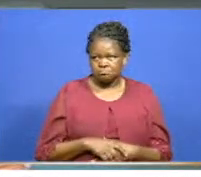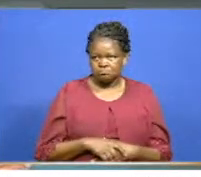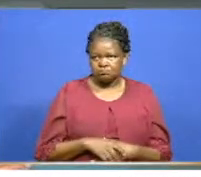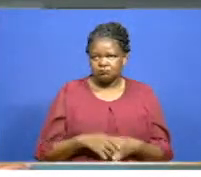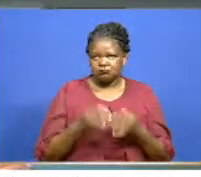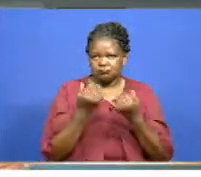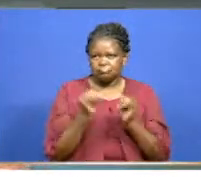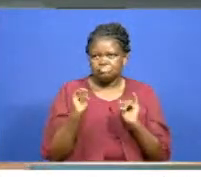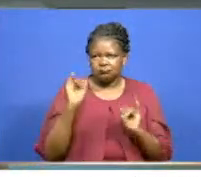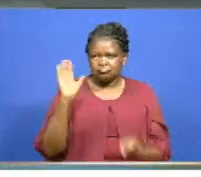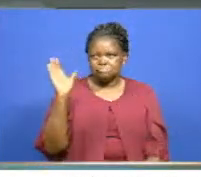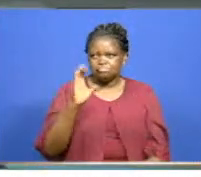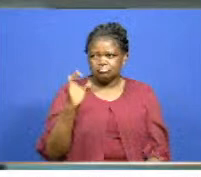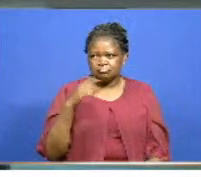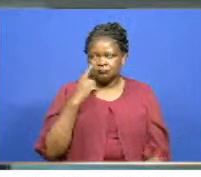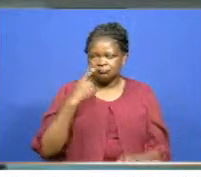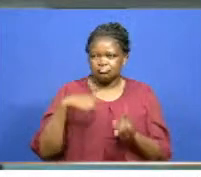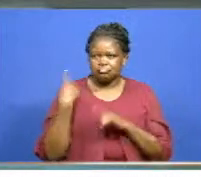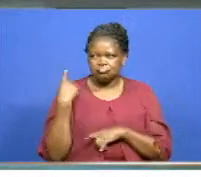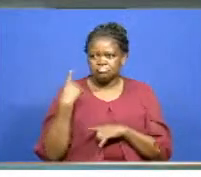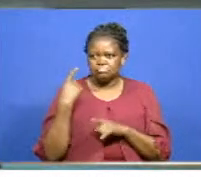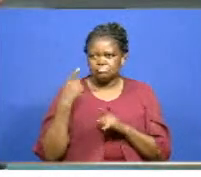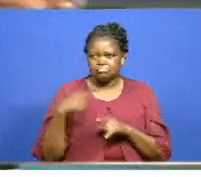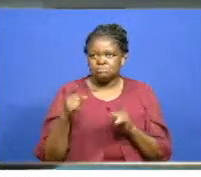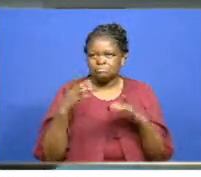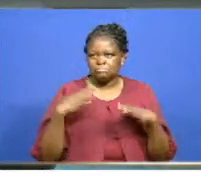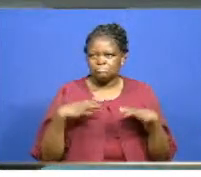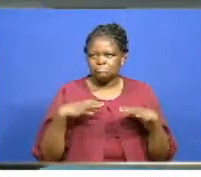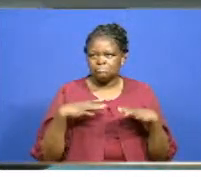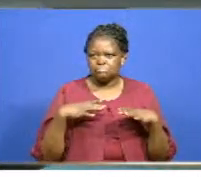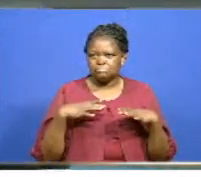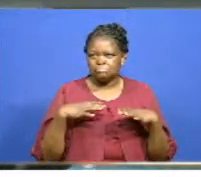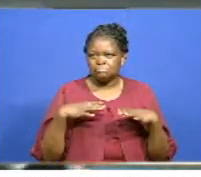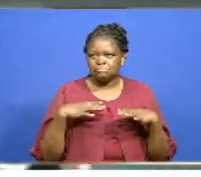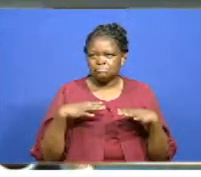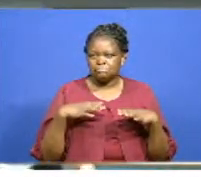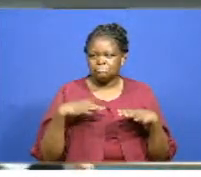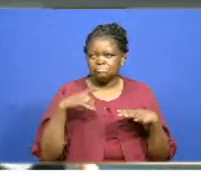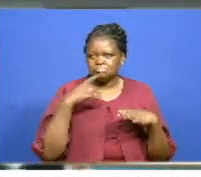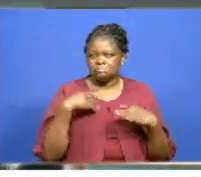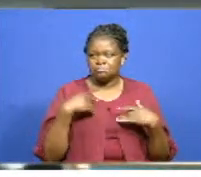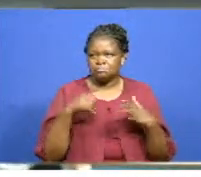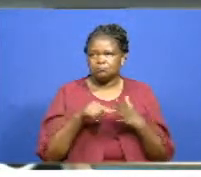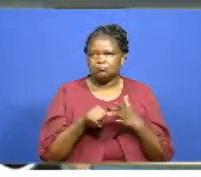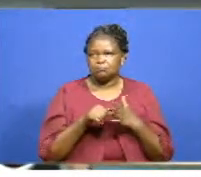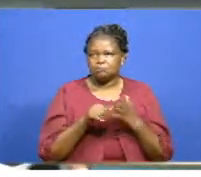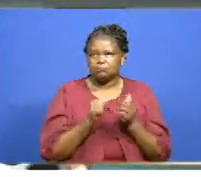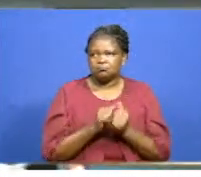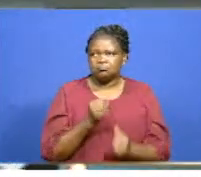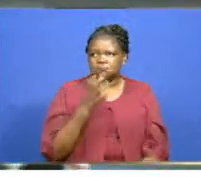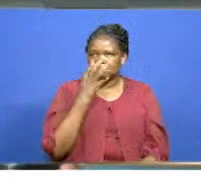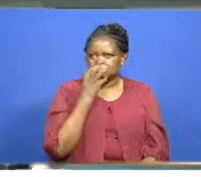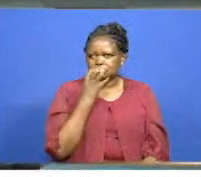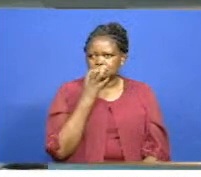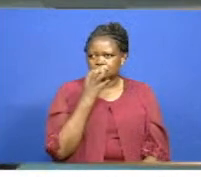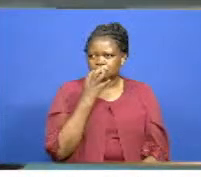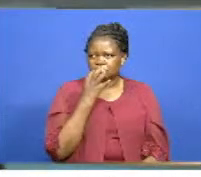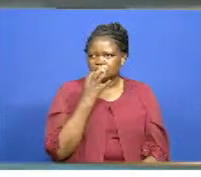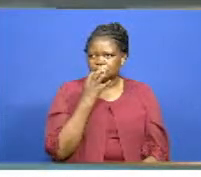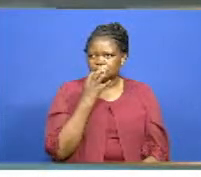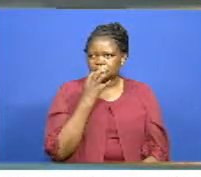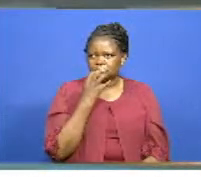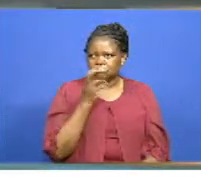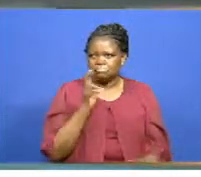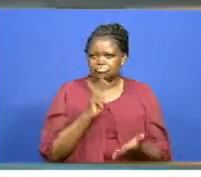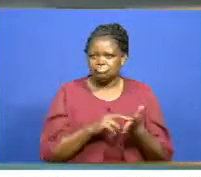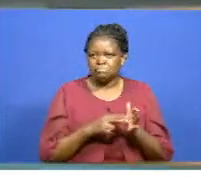independent candidate who won was actually somebody who was sort of had a problem with ODM. And so they went very